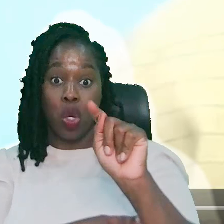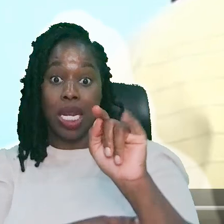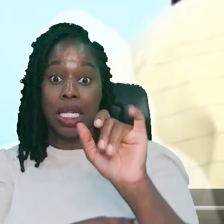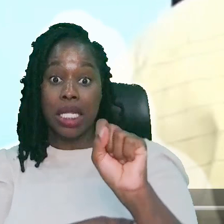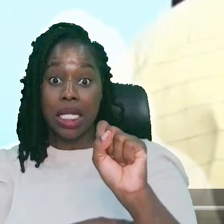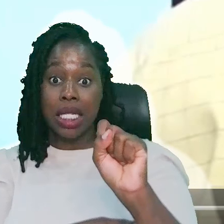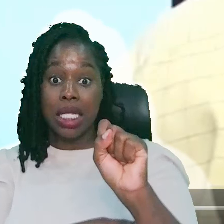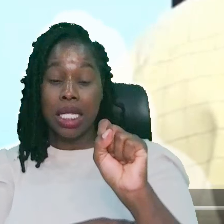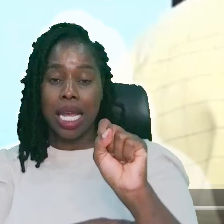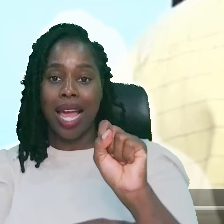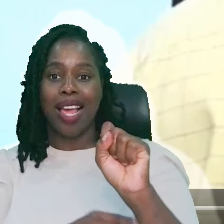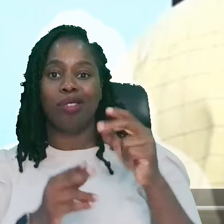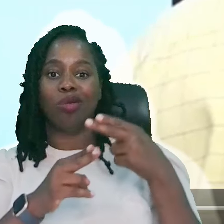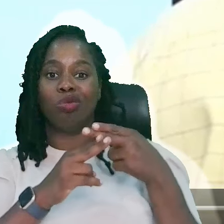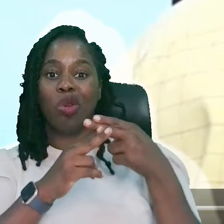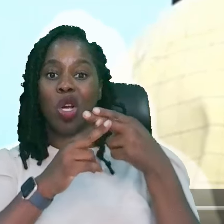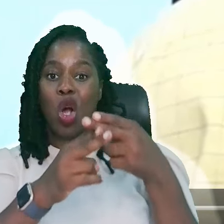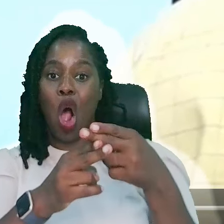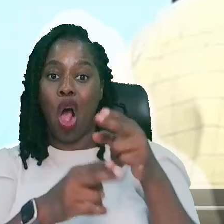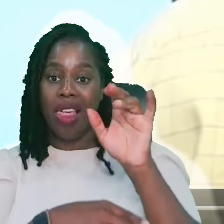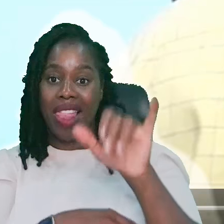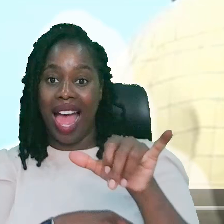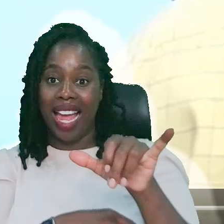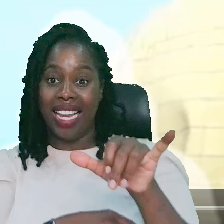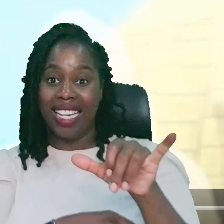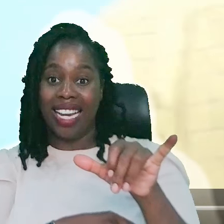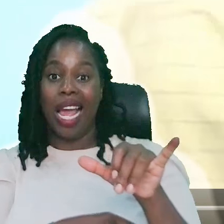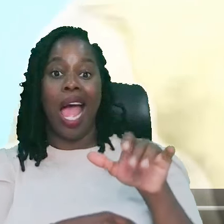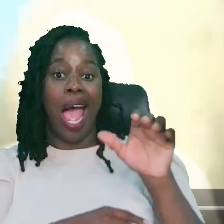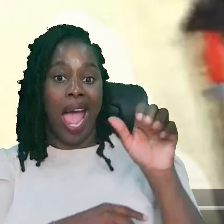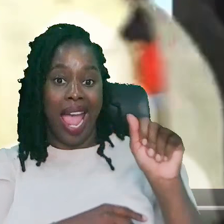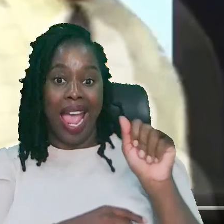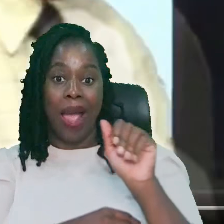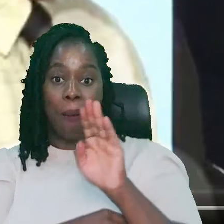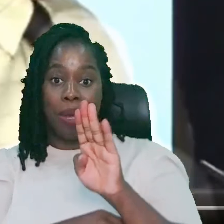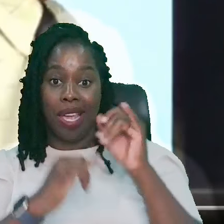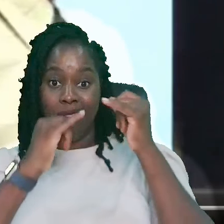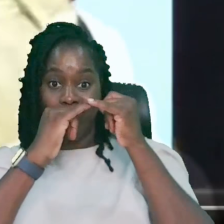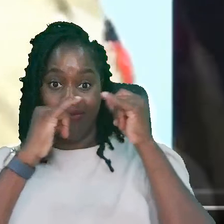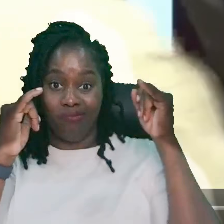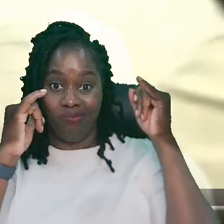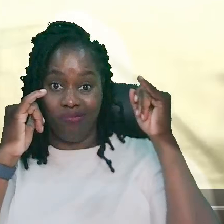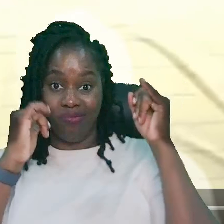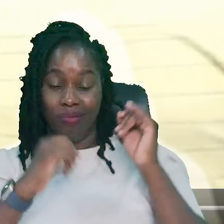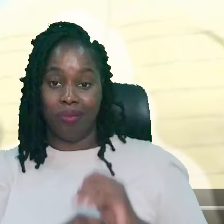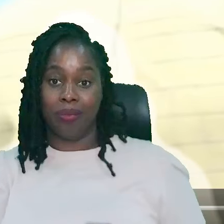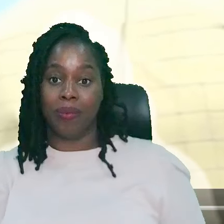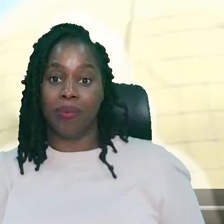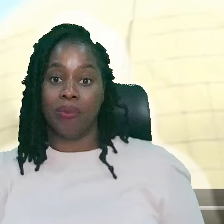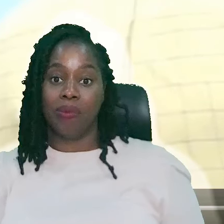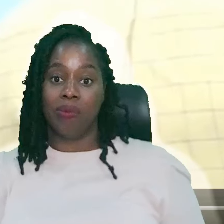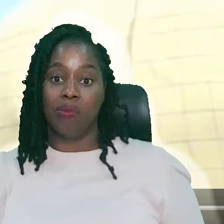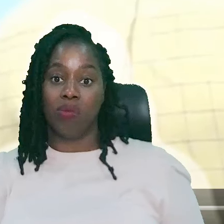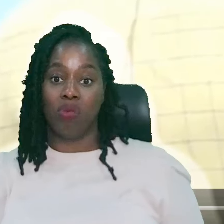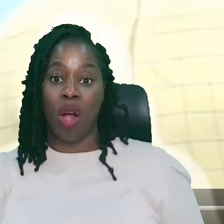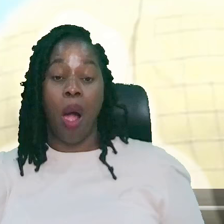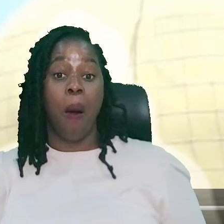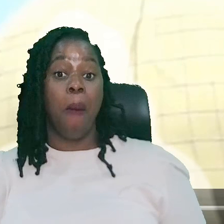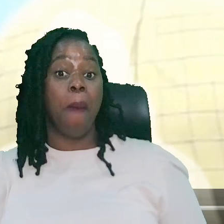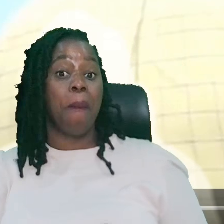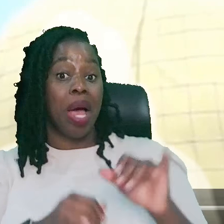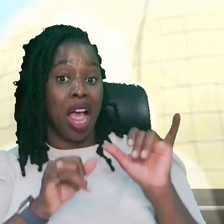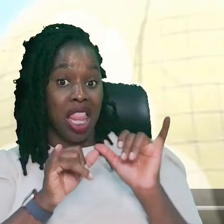then we call that segment, of course, segment AB, but its